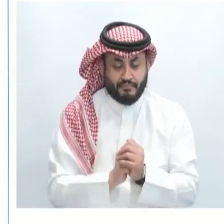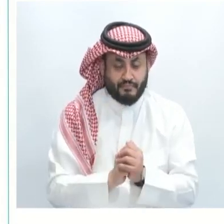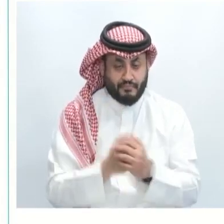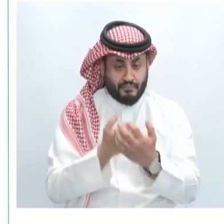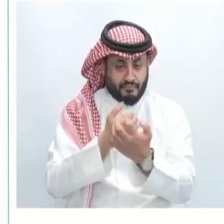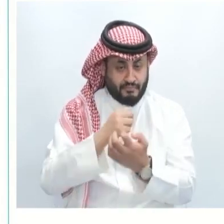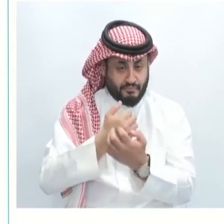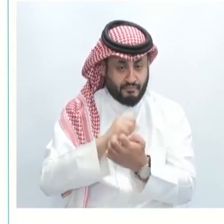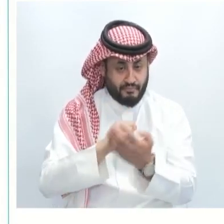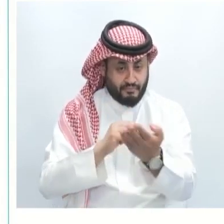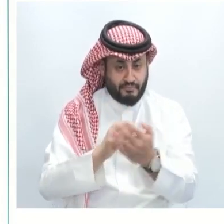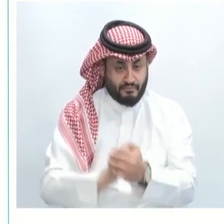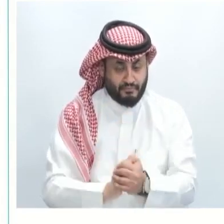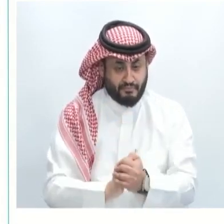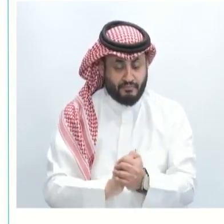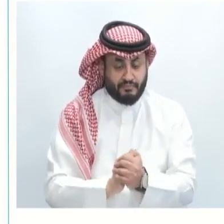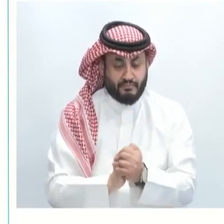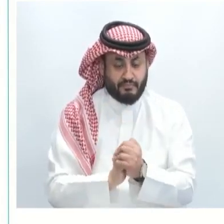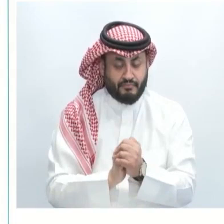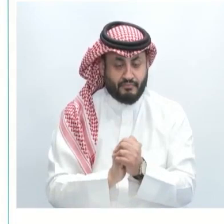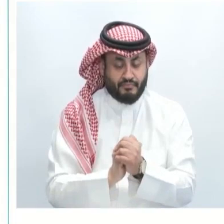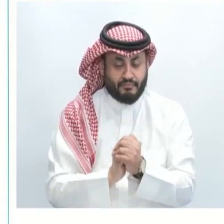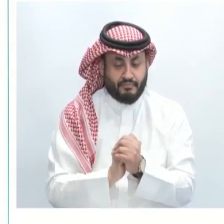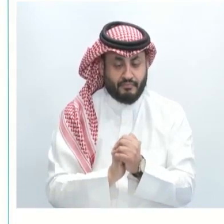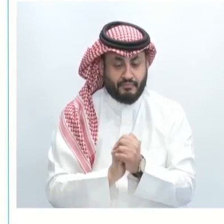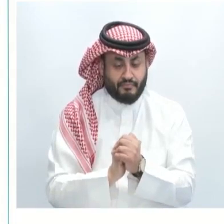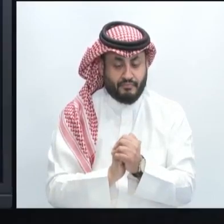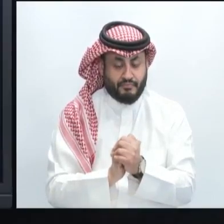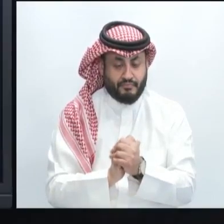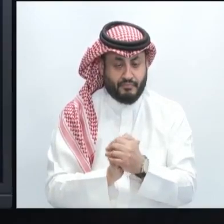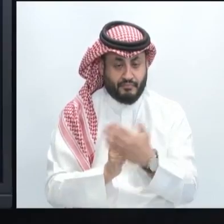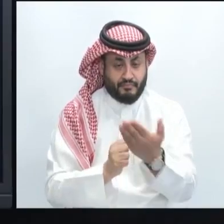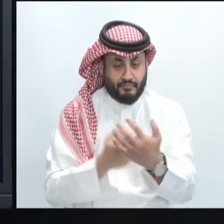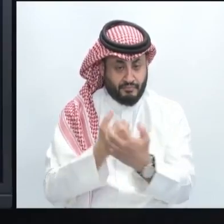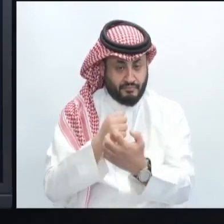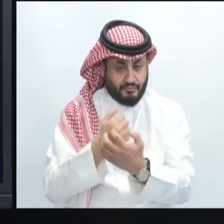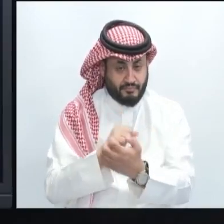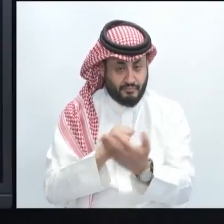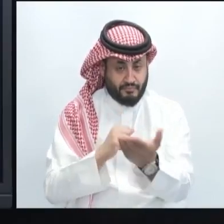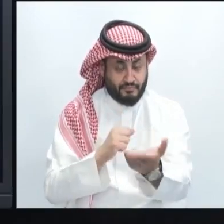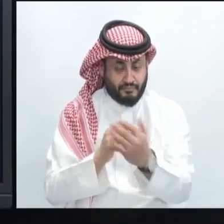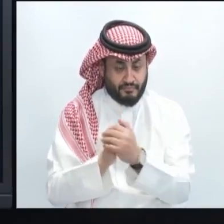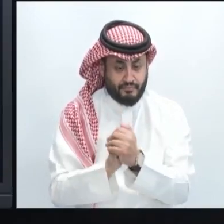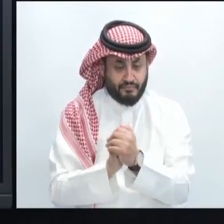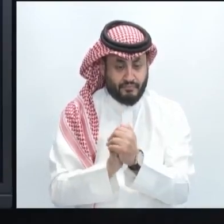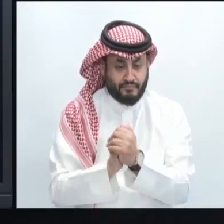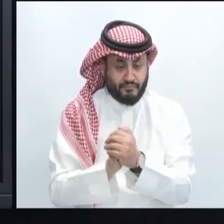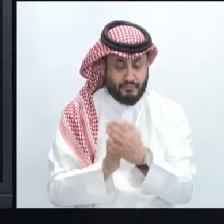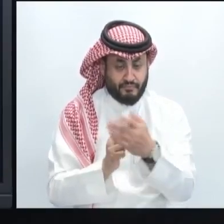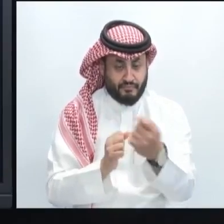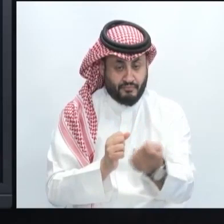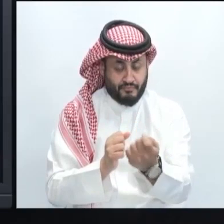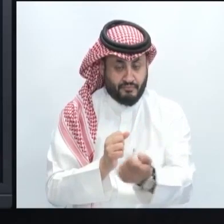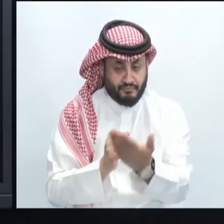orange. Orange. Very good. This is an orange. And